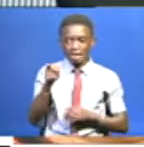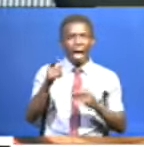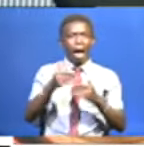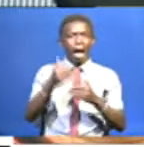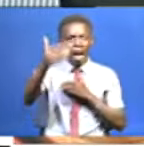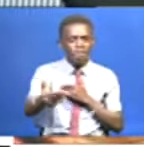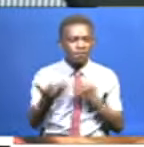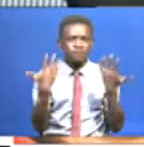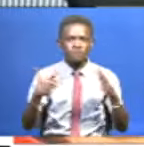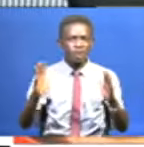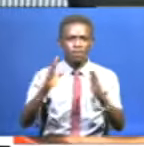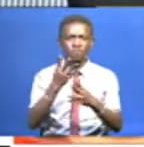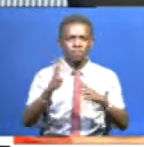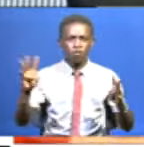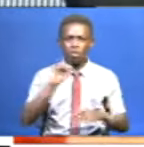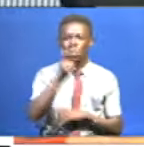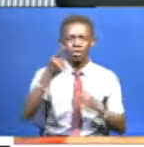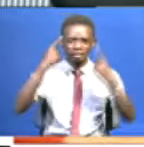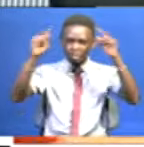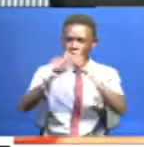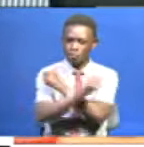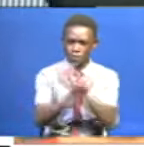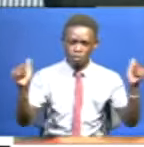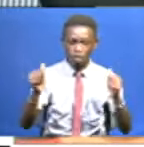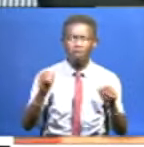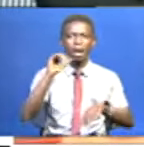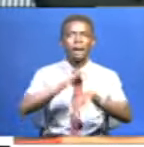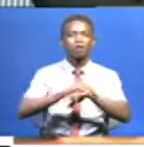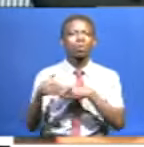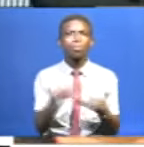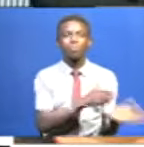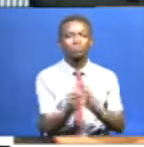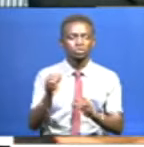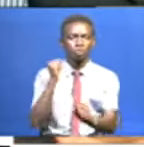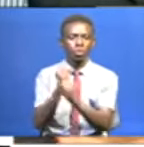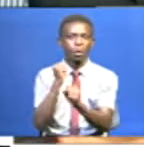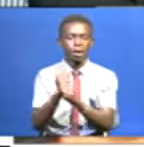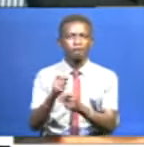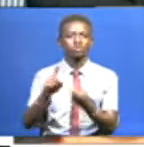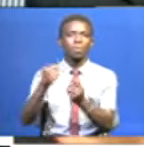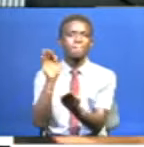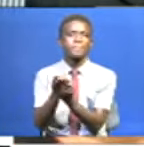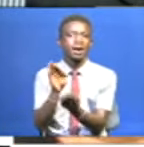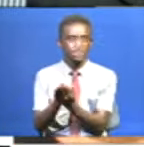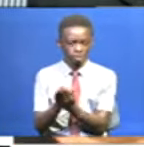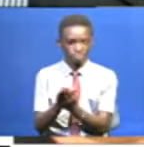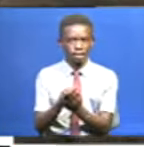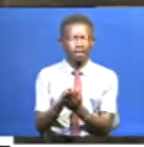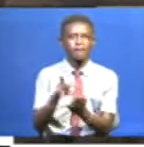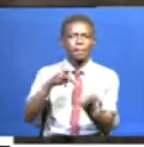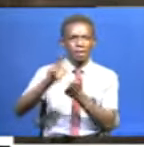those who excel very well, they get an opportunity to work for the bank under the paid internship before they join university.